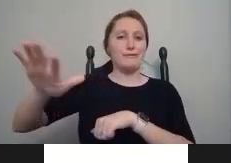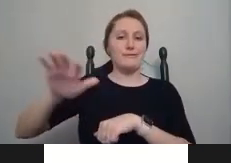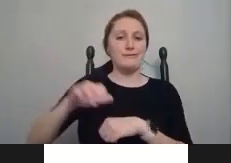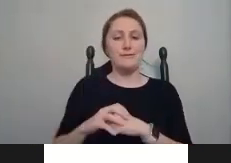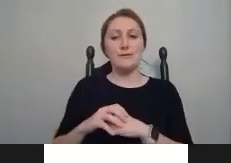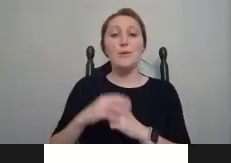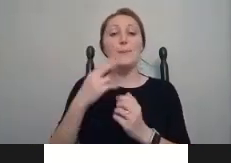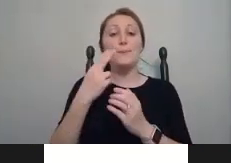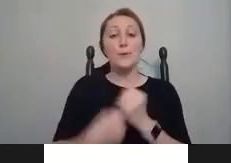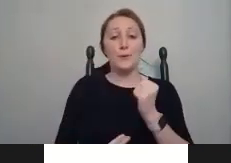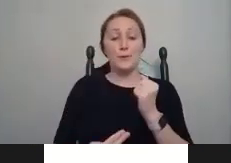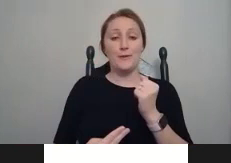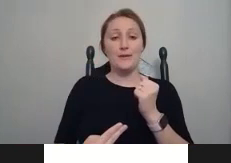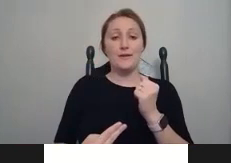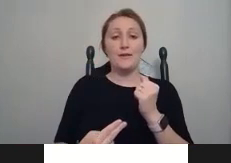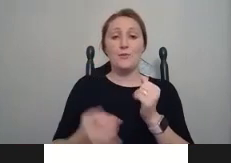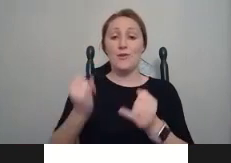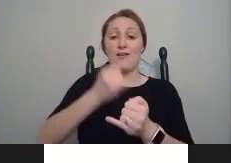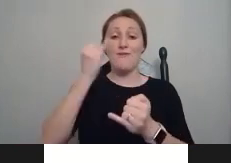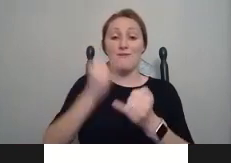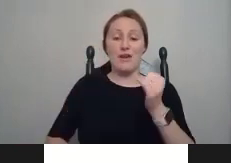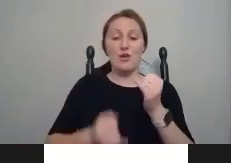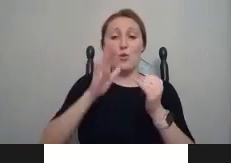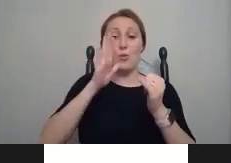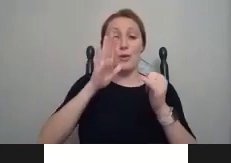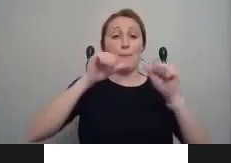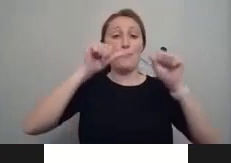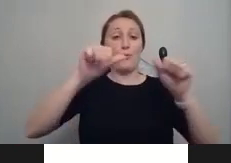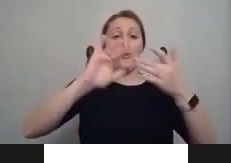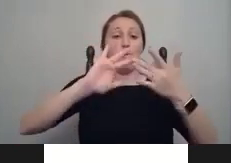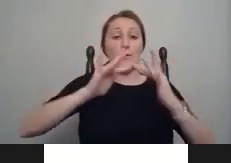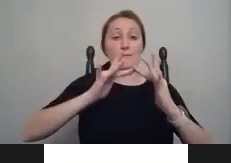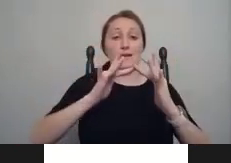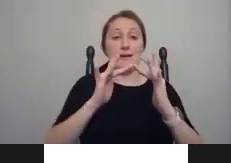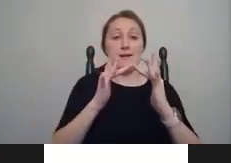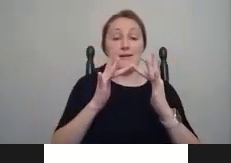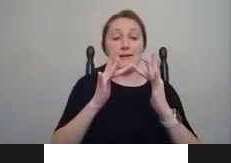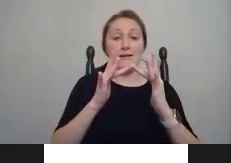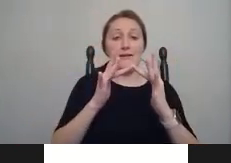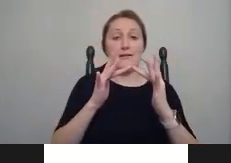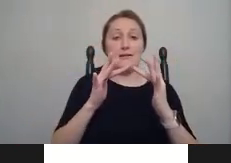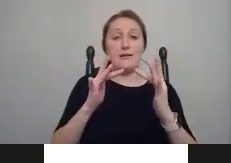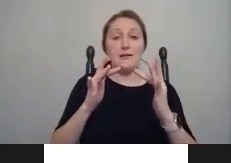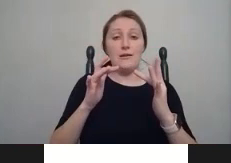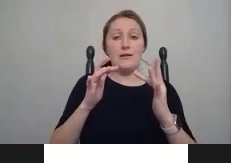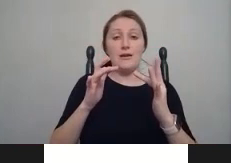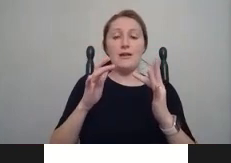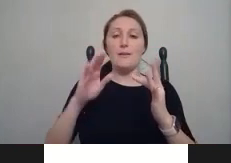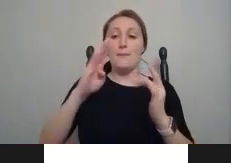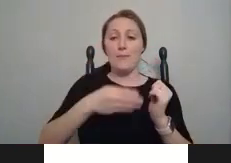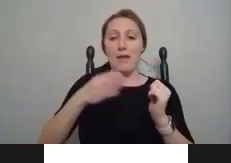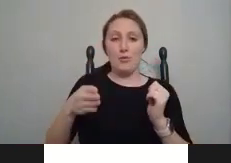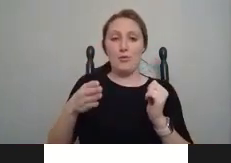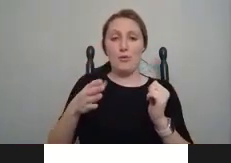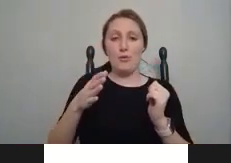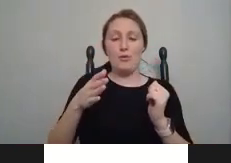they're final, as soon as they're final, we'll post them on our website, and we will put that in the Blackboard to a